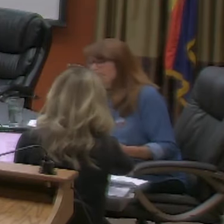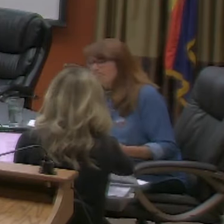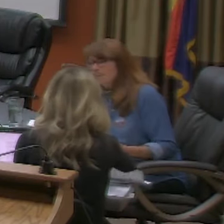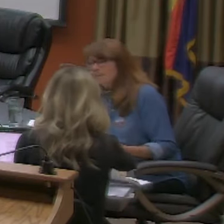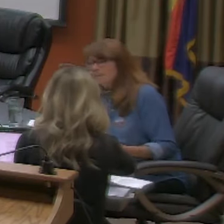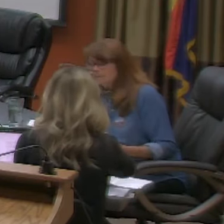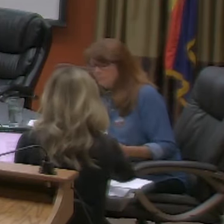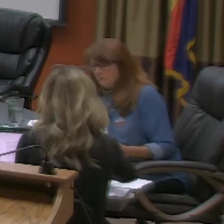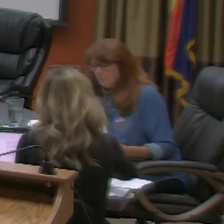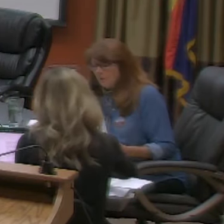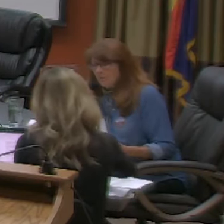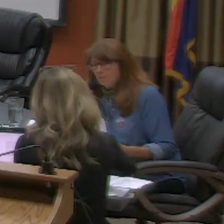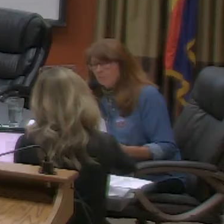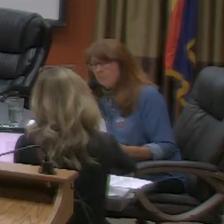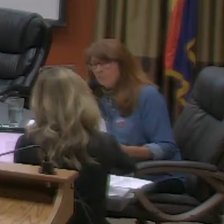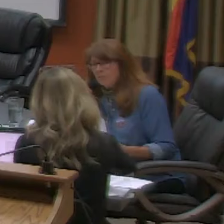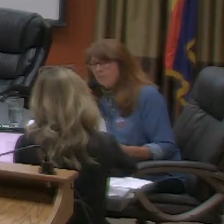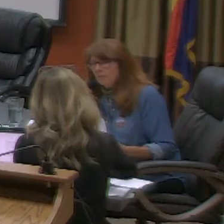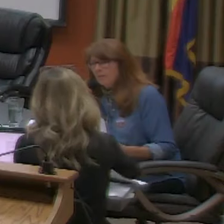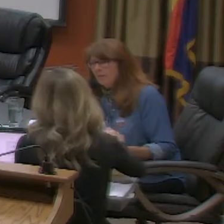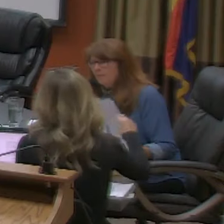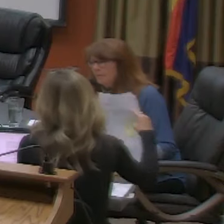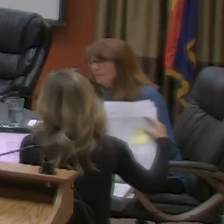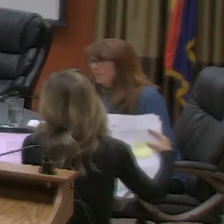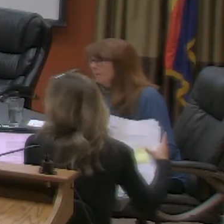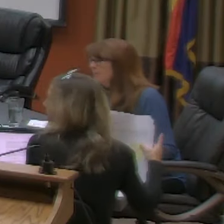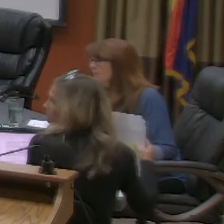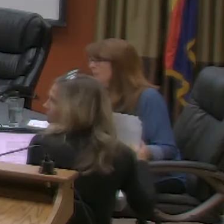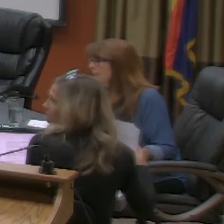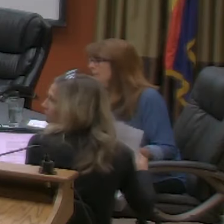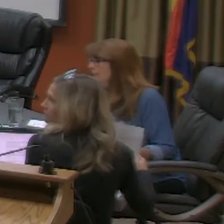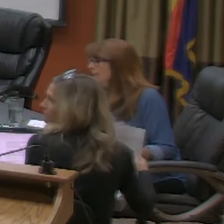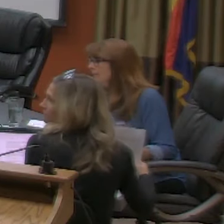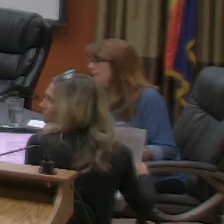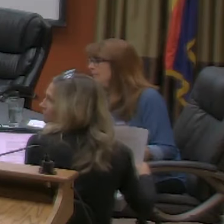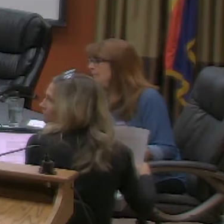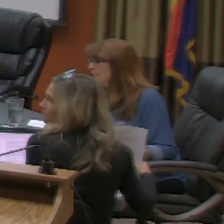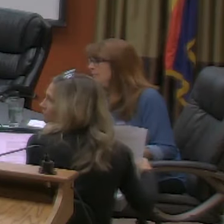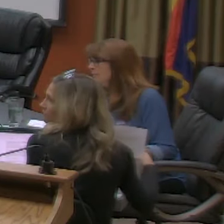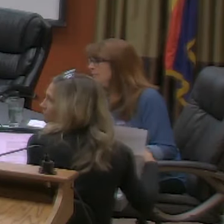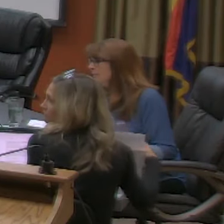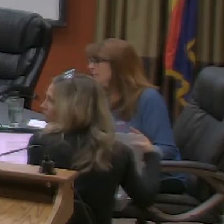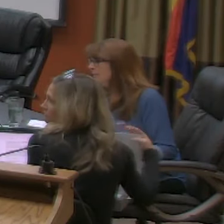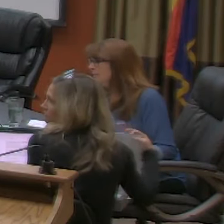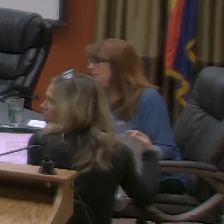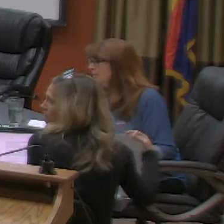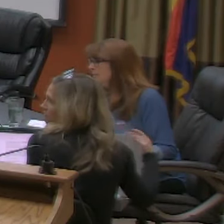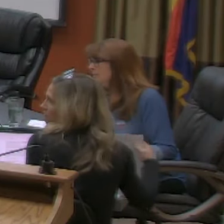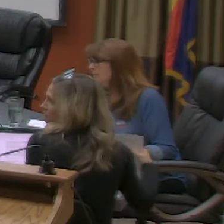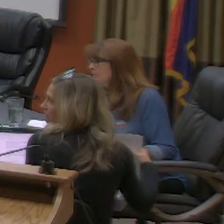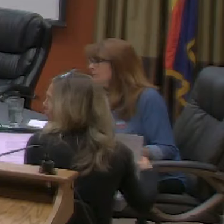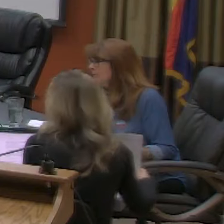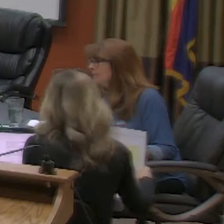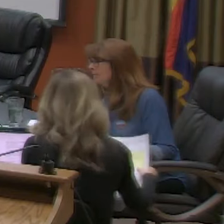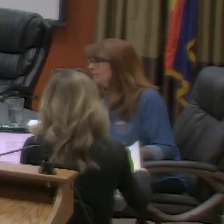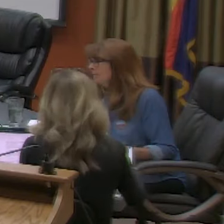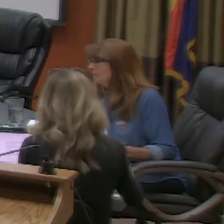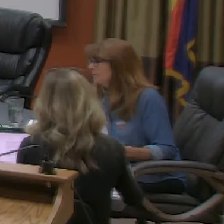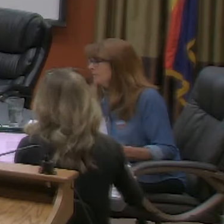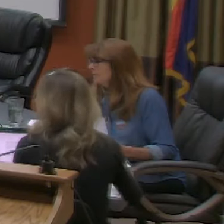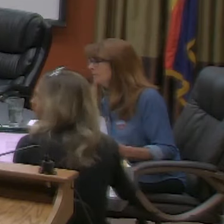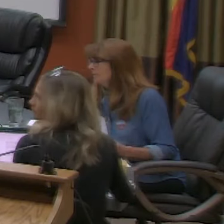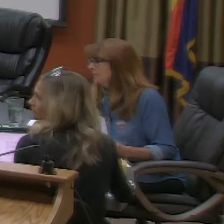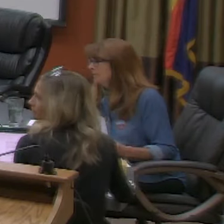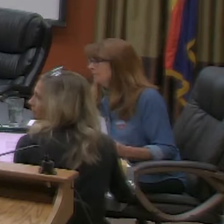one comment. It's from Paula Burr, and is it okay if I read it, or do I need to submit it to the